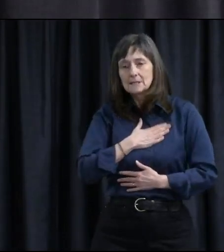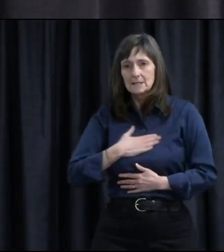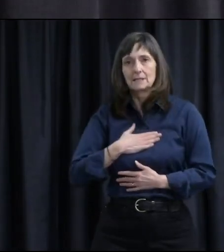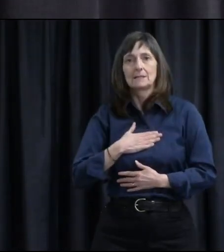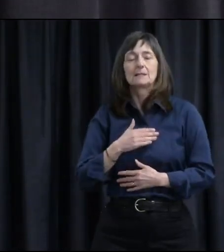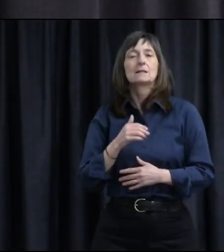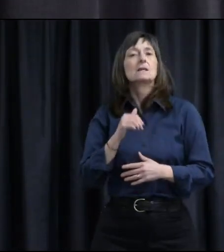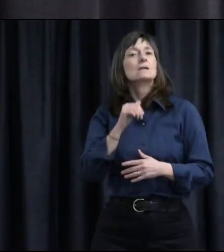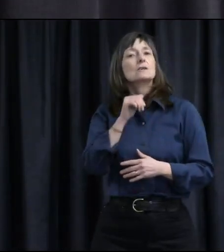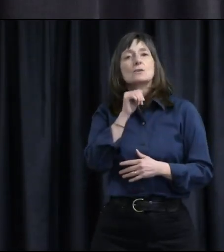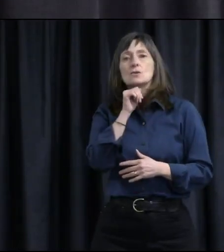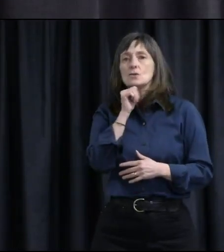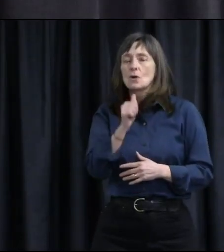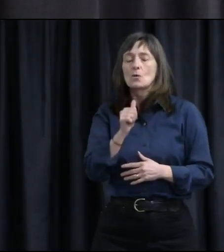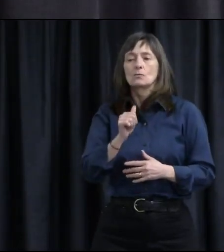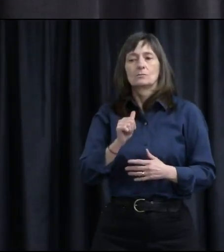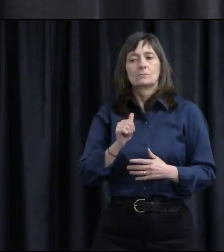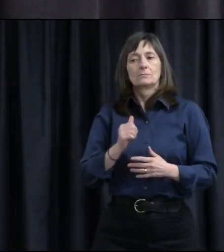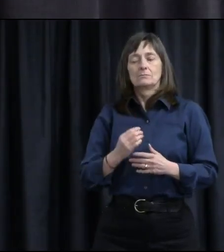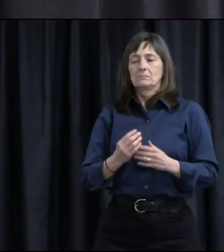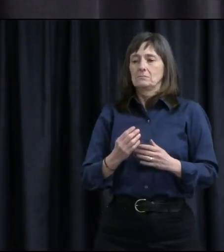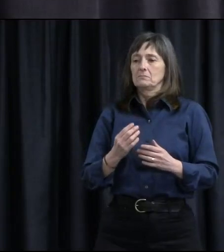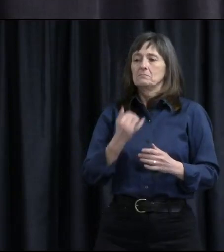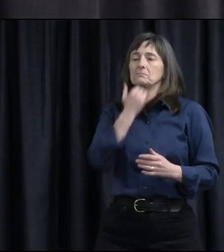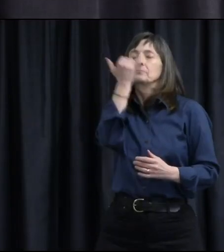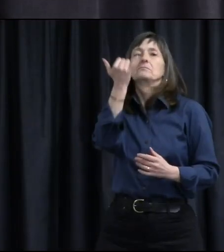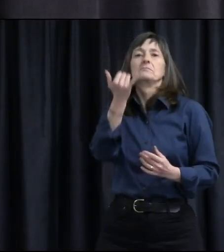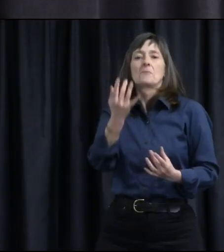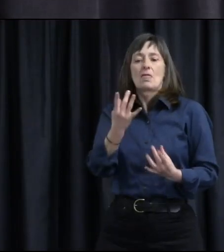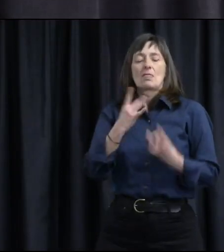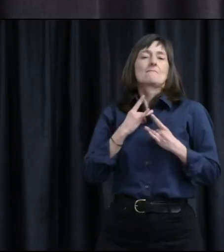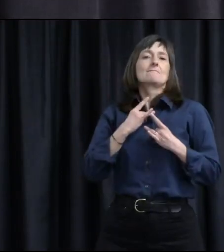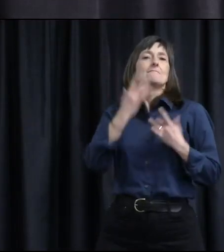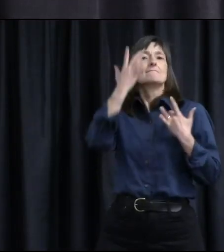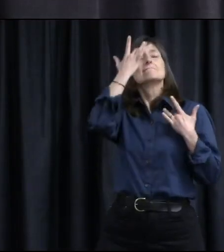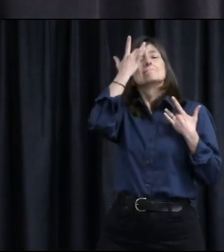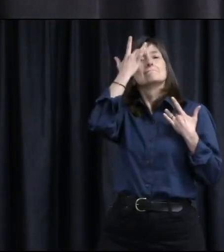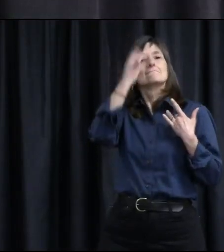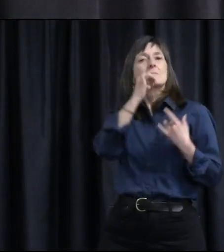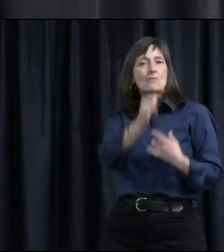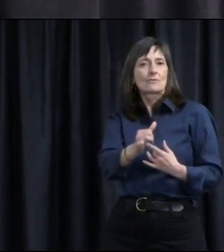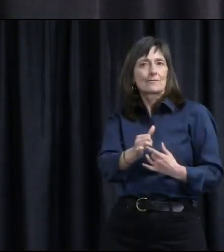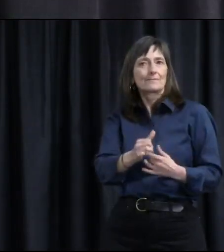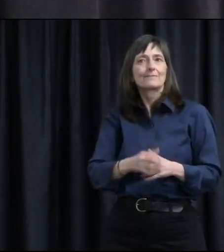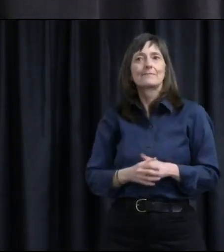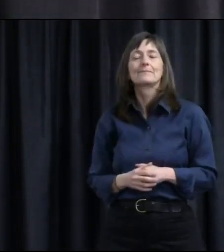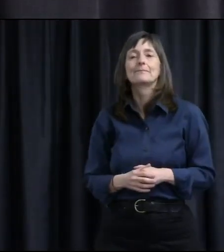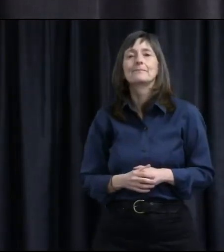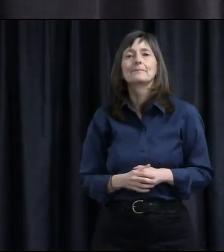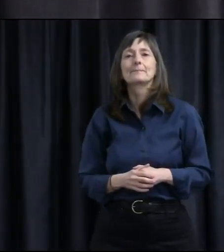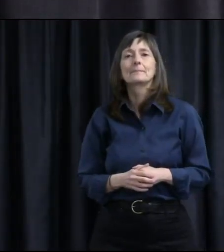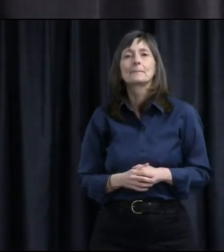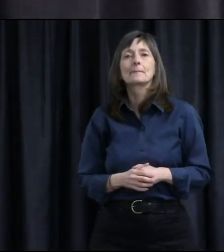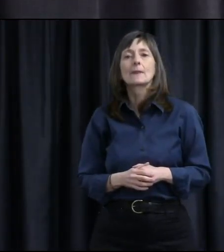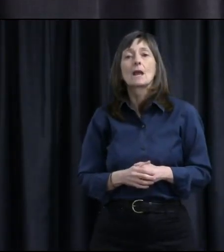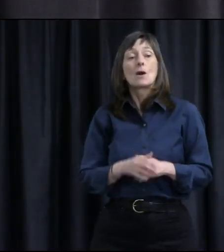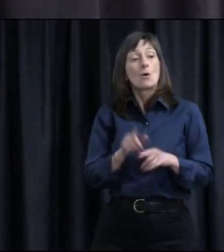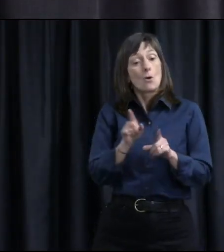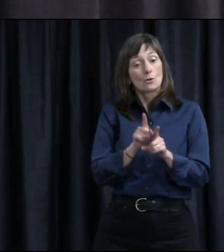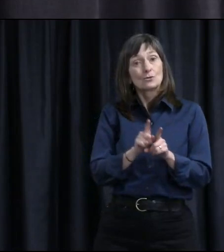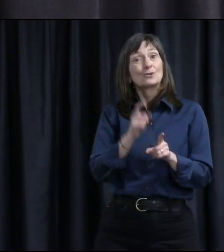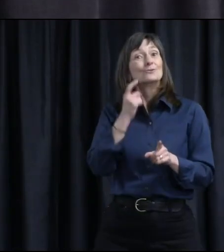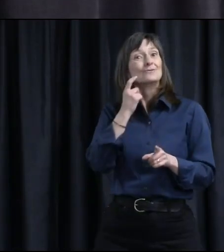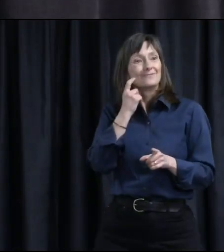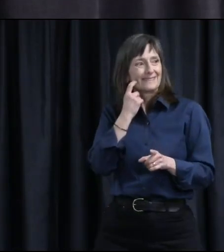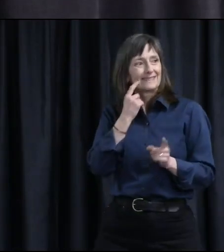not compromise your health. Dr. Fitzgerald had mentioned also as well about the community testing sites in